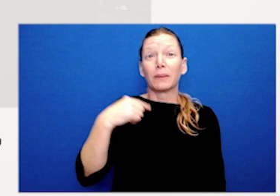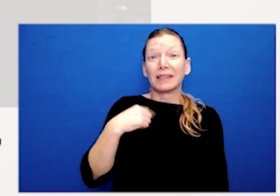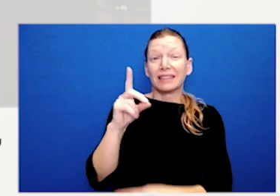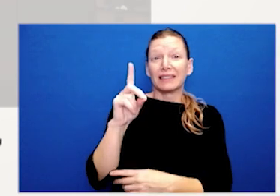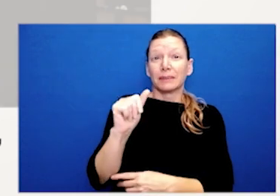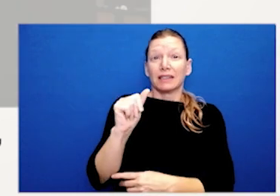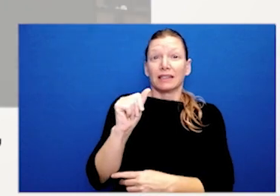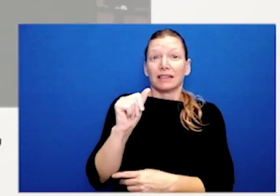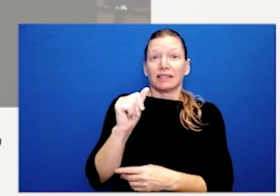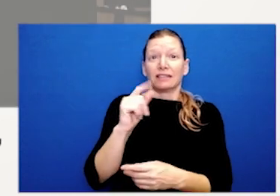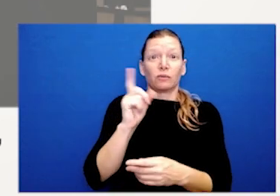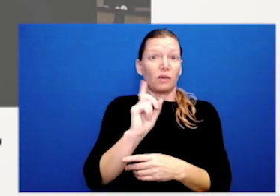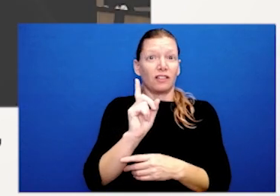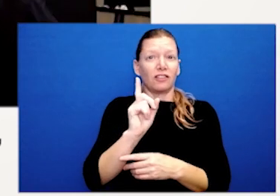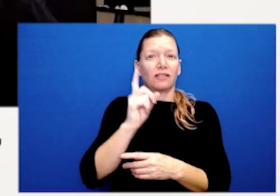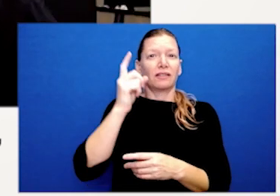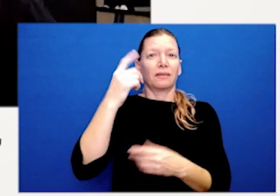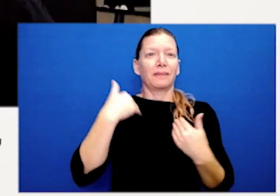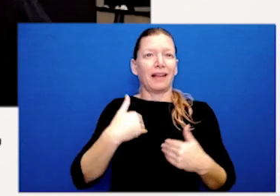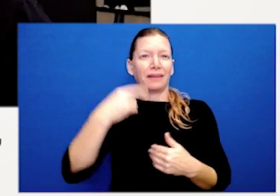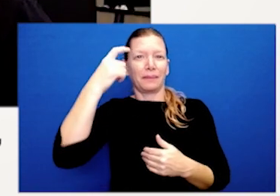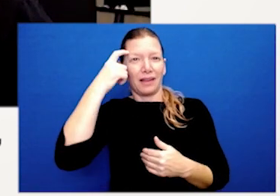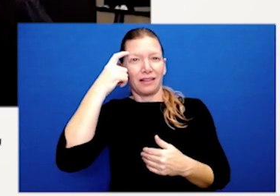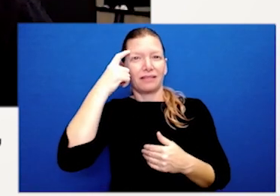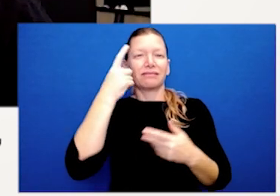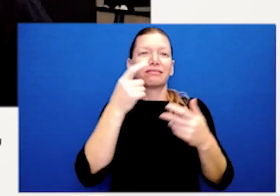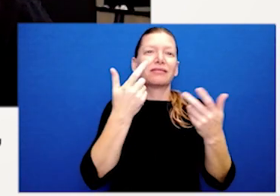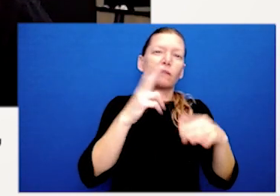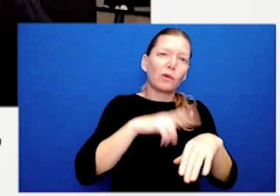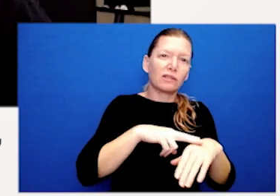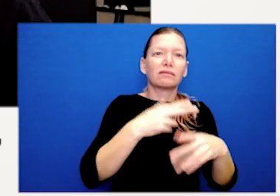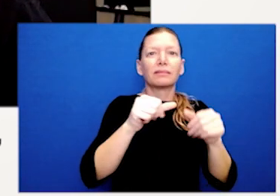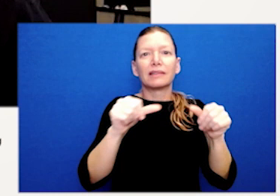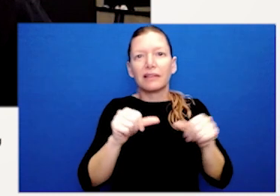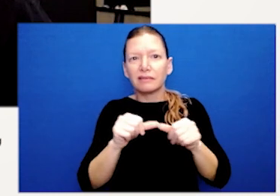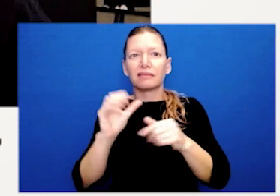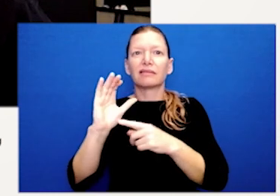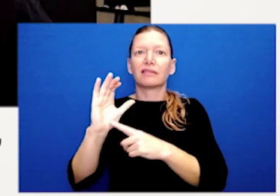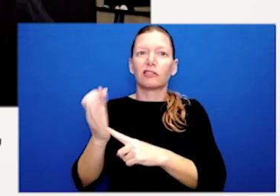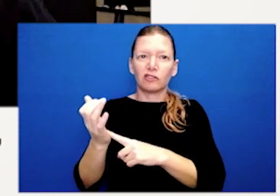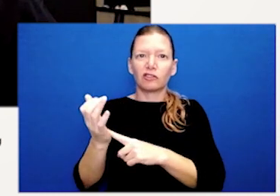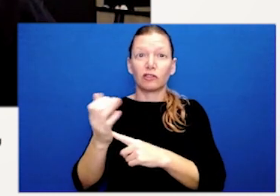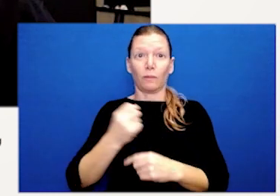For me, disability is located in body, mind, of course, place, and culture.